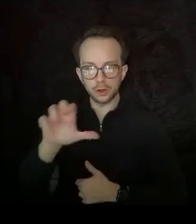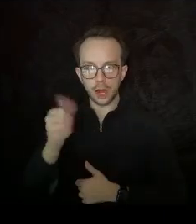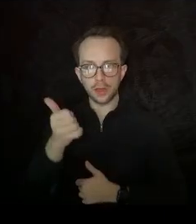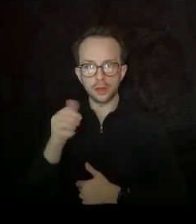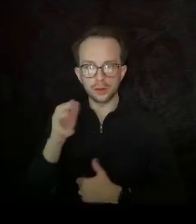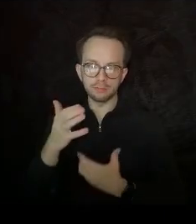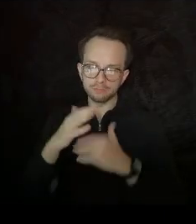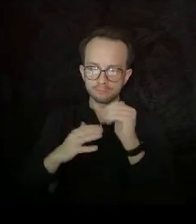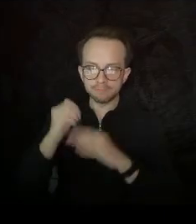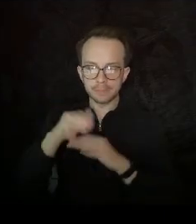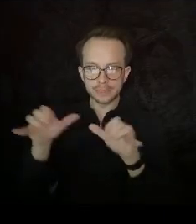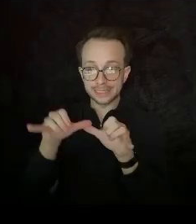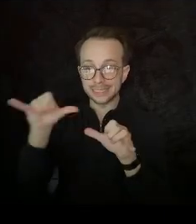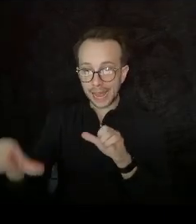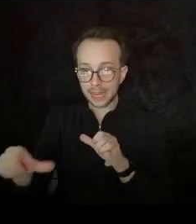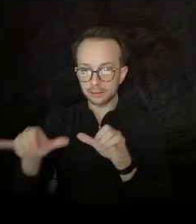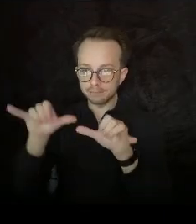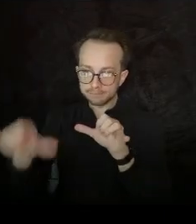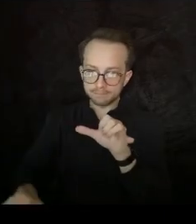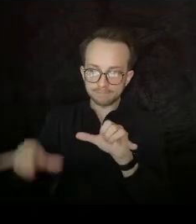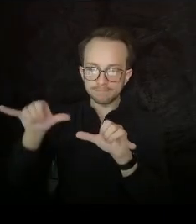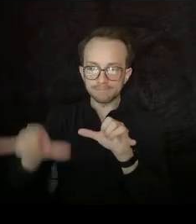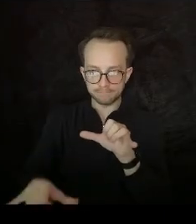education is provided there.